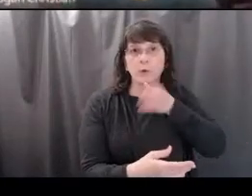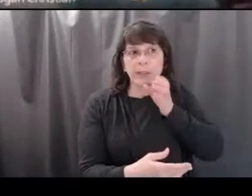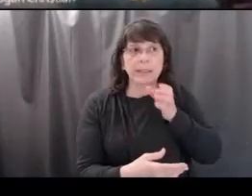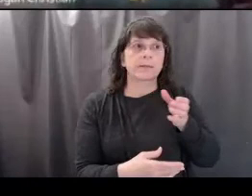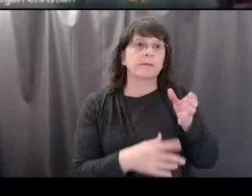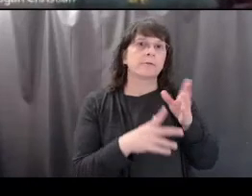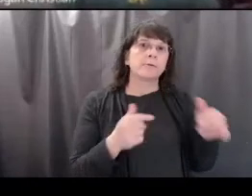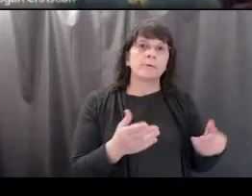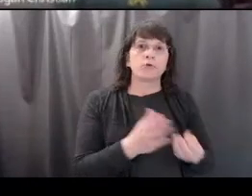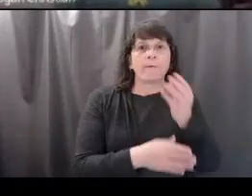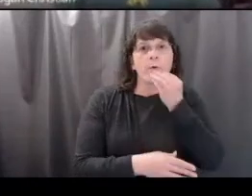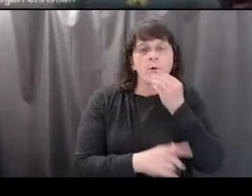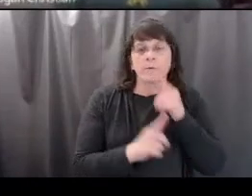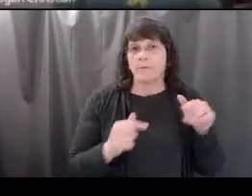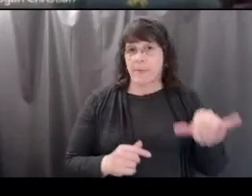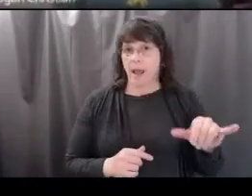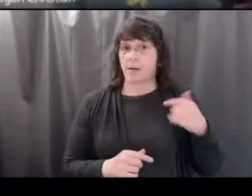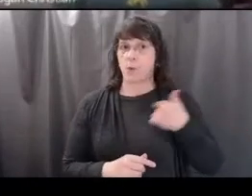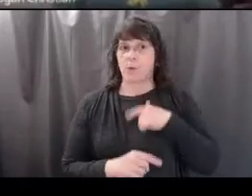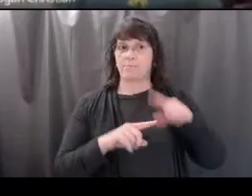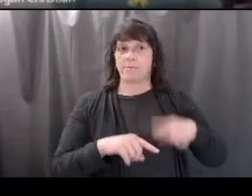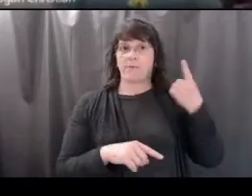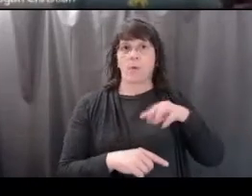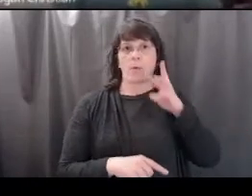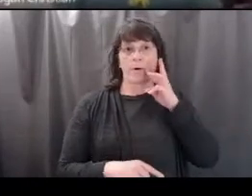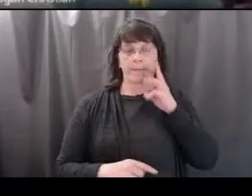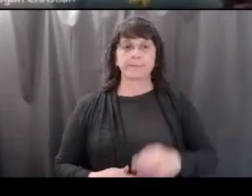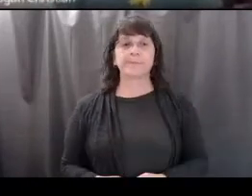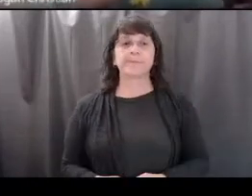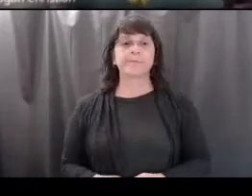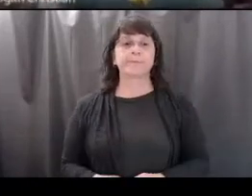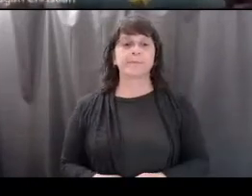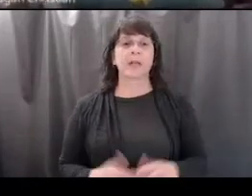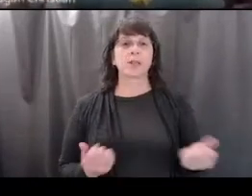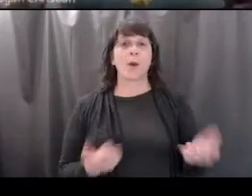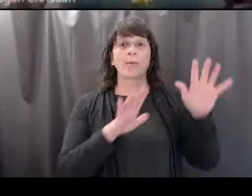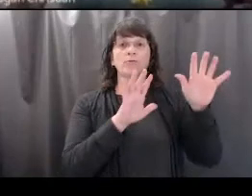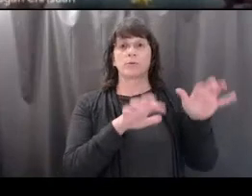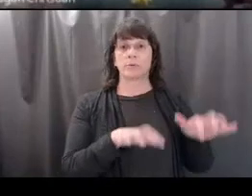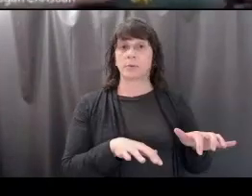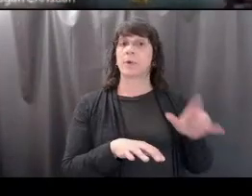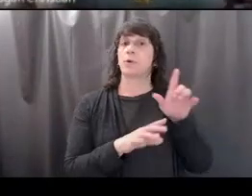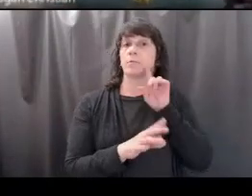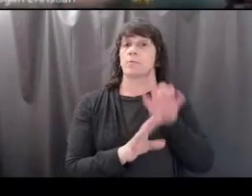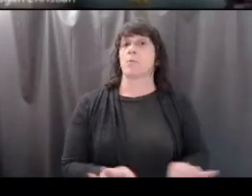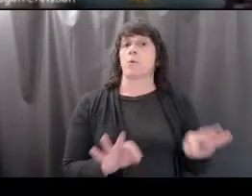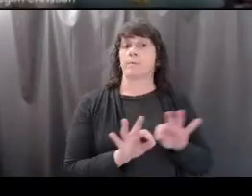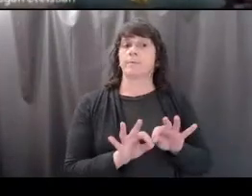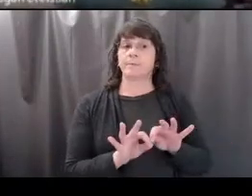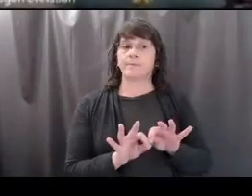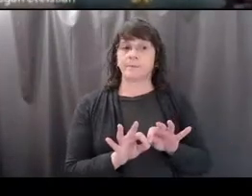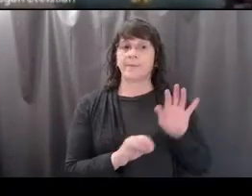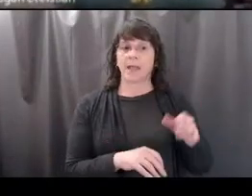water, agricultural water, and other things that we rely on in terms of water. So how much precipitation is occurring is